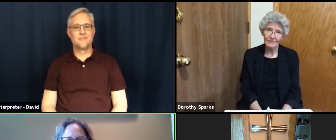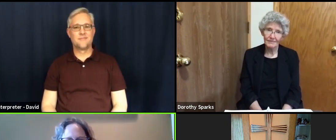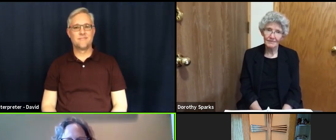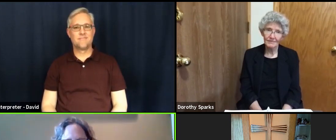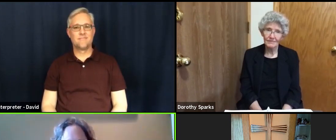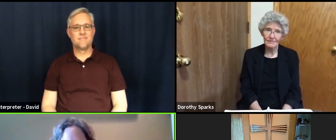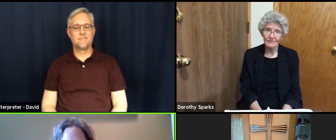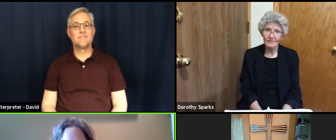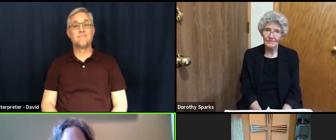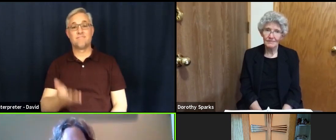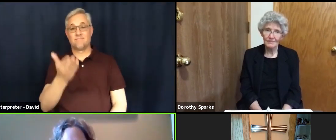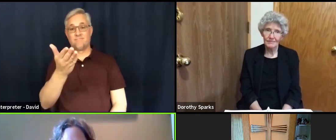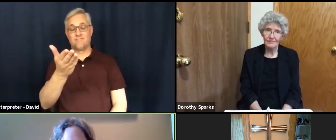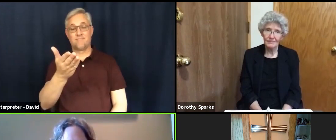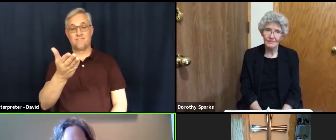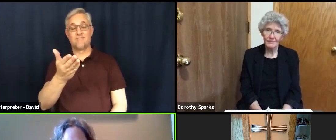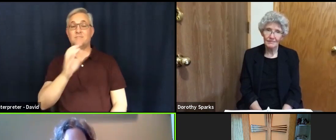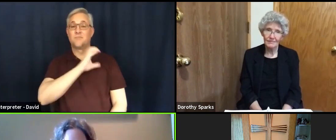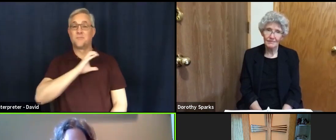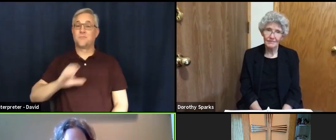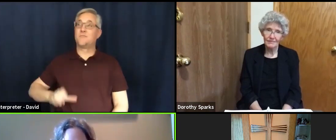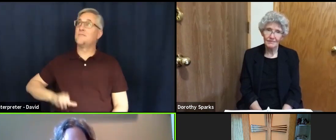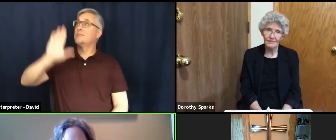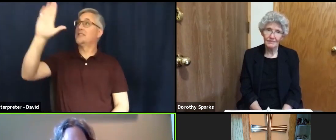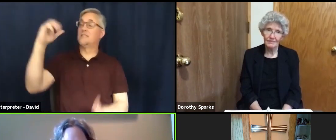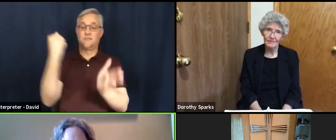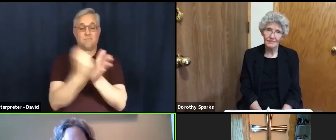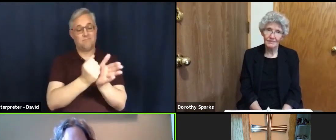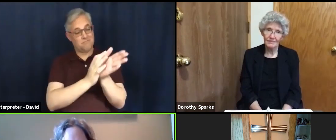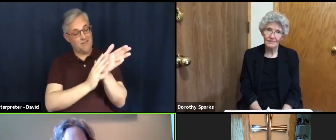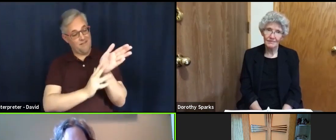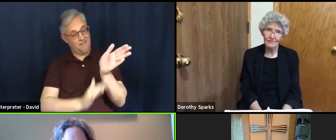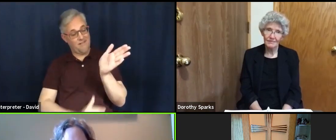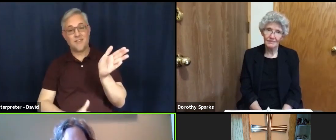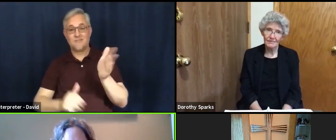And this is the blood of Christ shed for you.